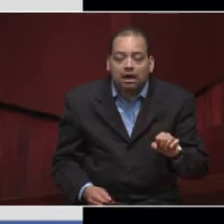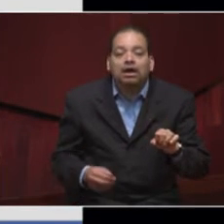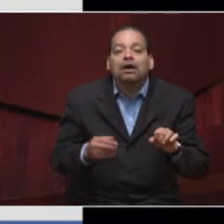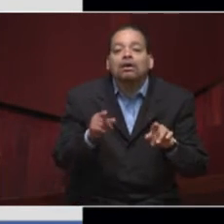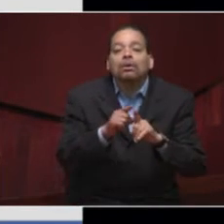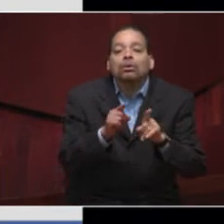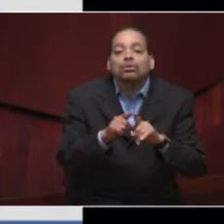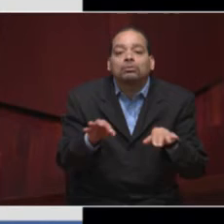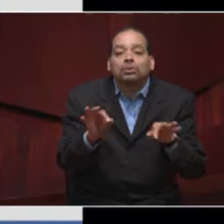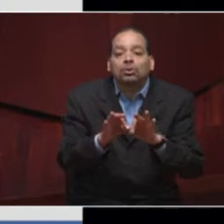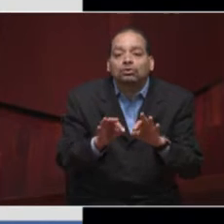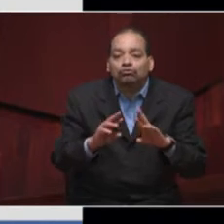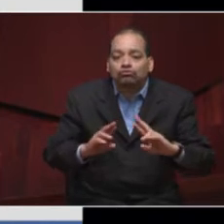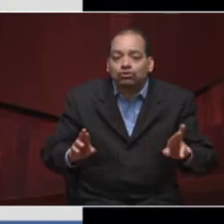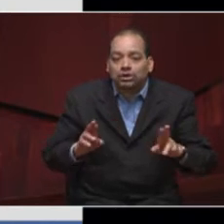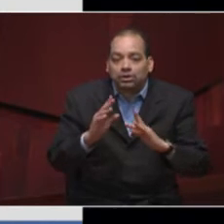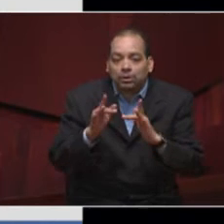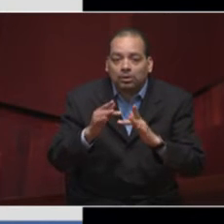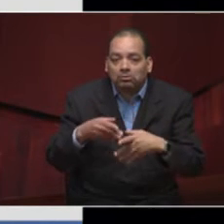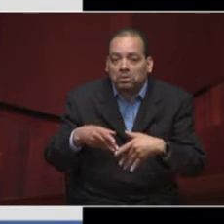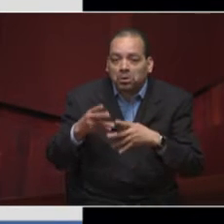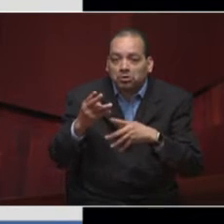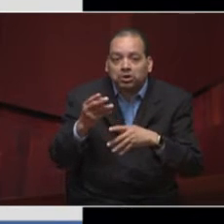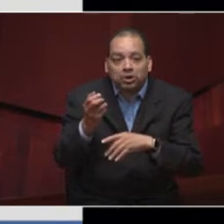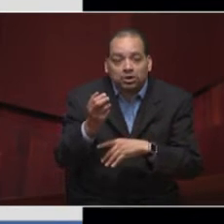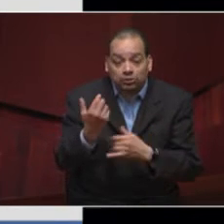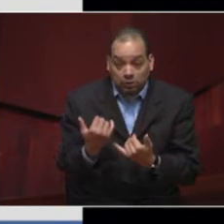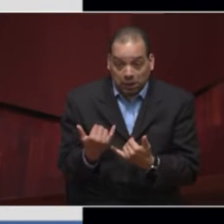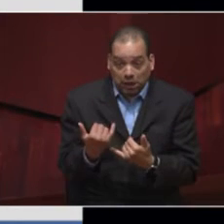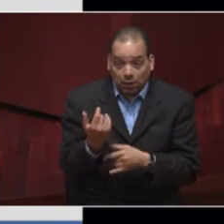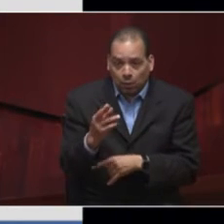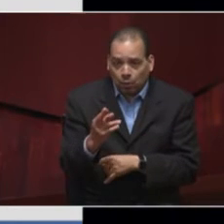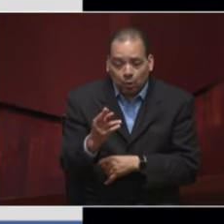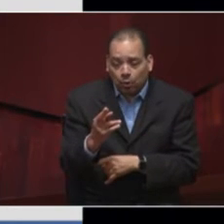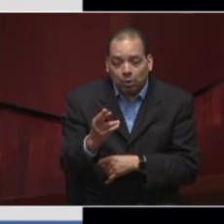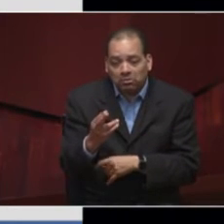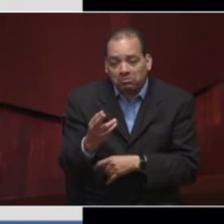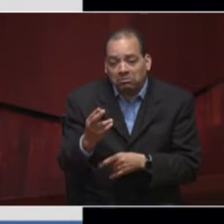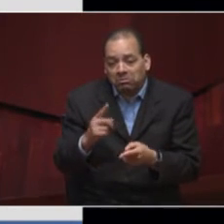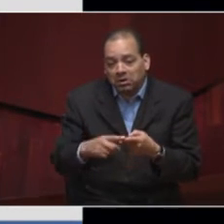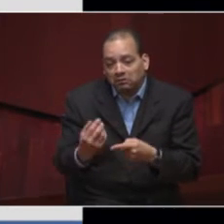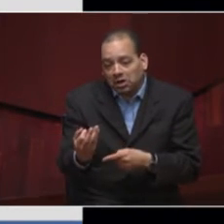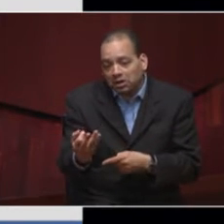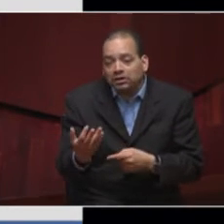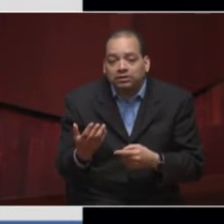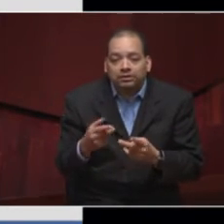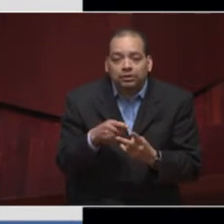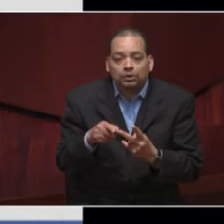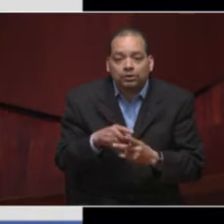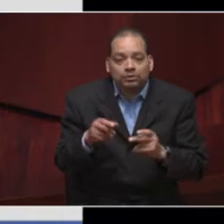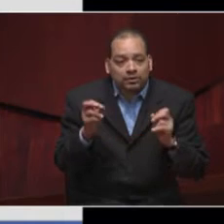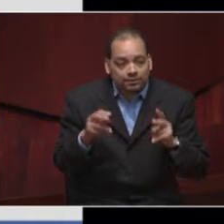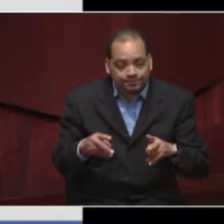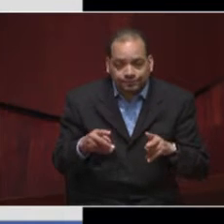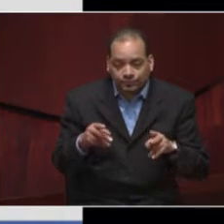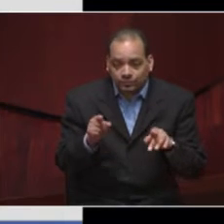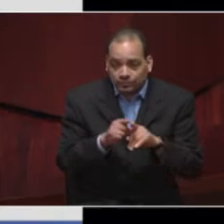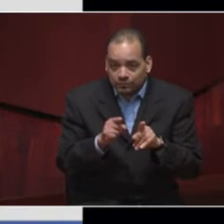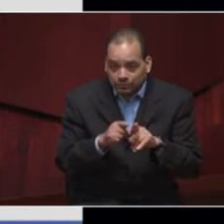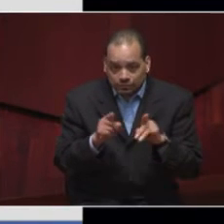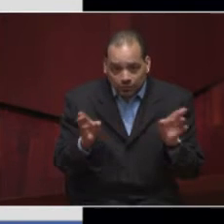posted today, or if not today, by the end of the week. And also to take the pertinent online training that's